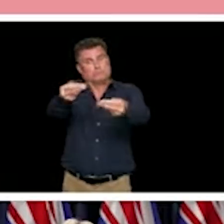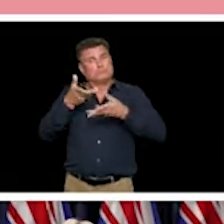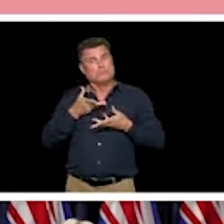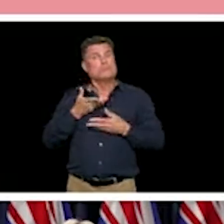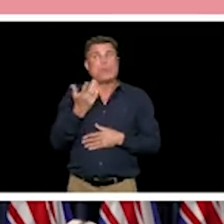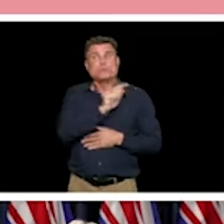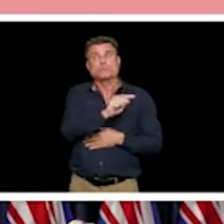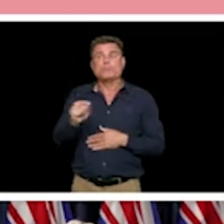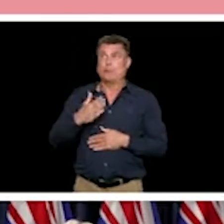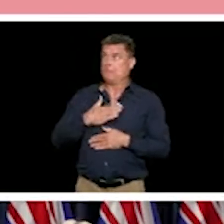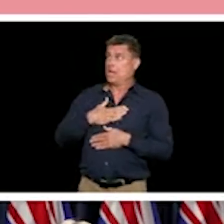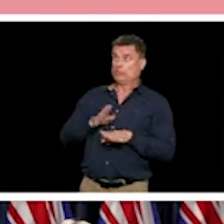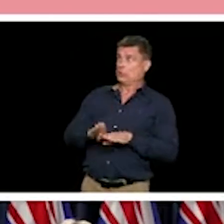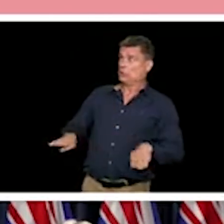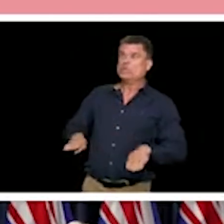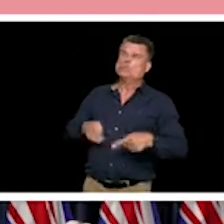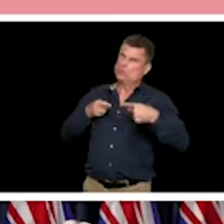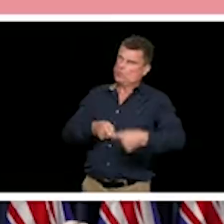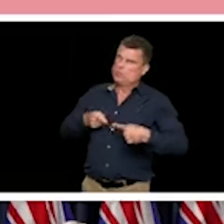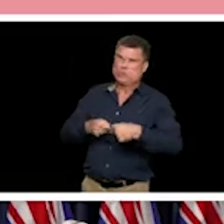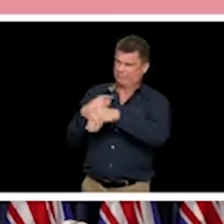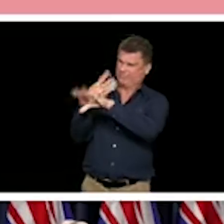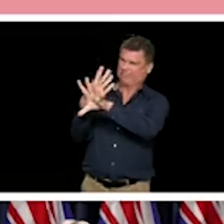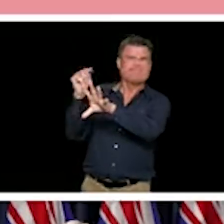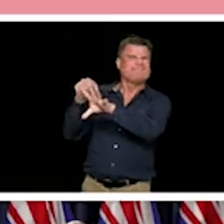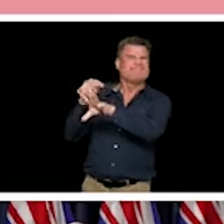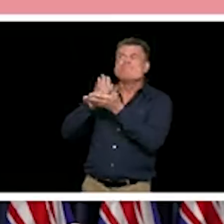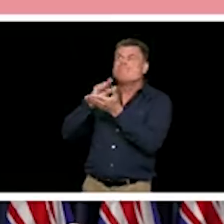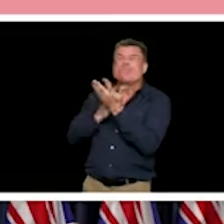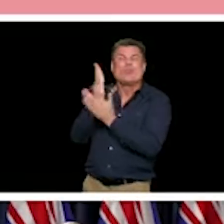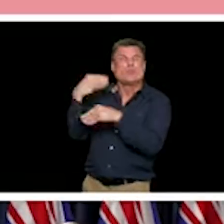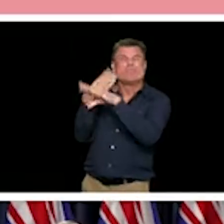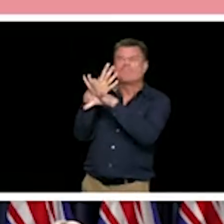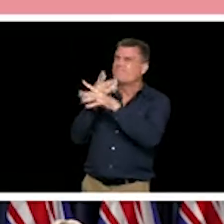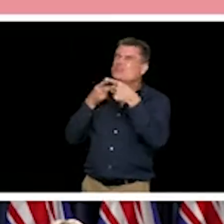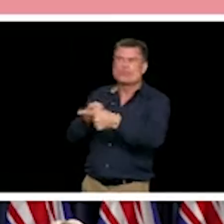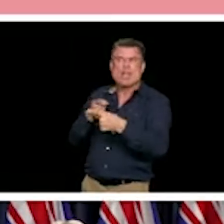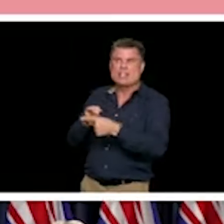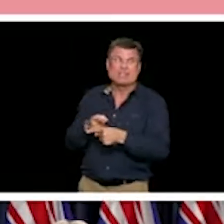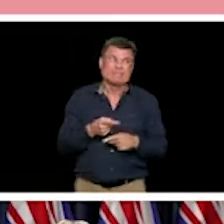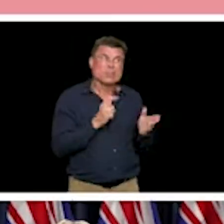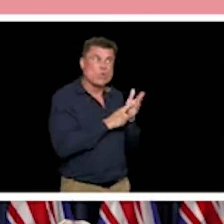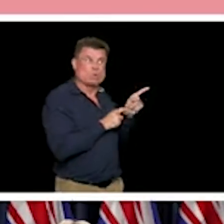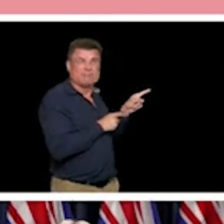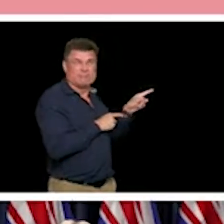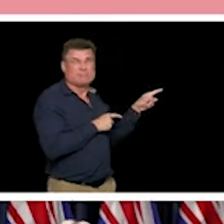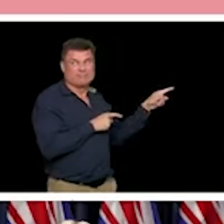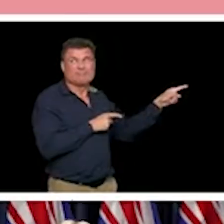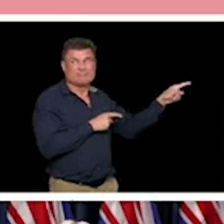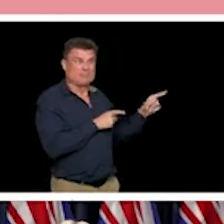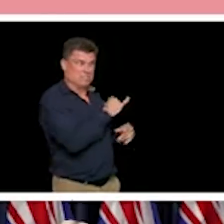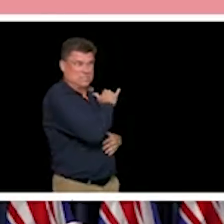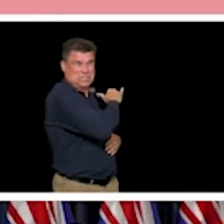experienced impaired learning, what really strikes me across the board, all parents, 2/3, 3/4 of